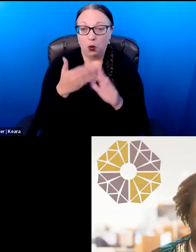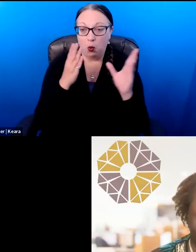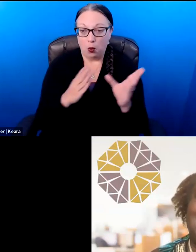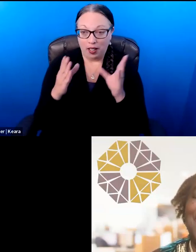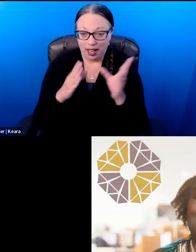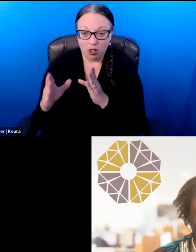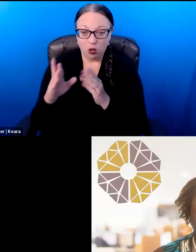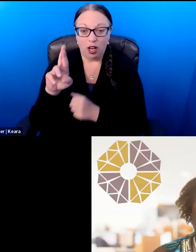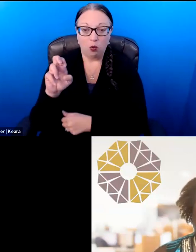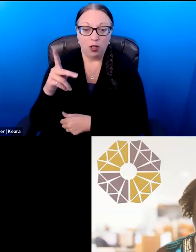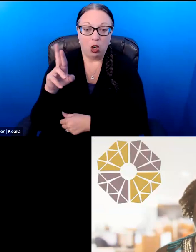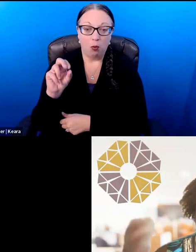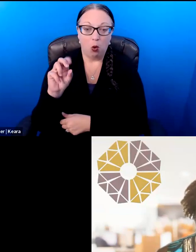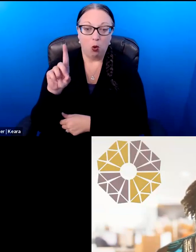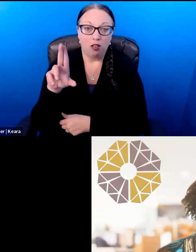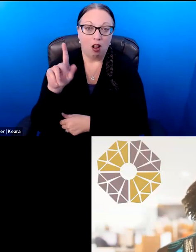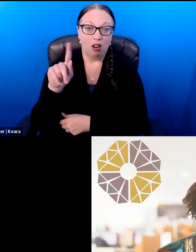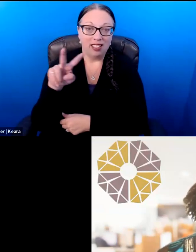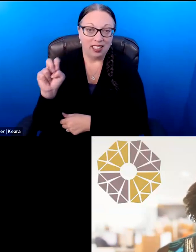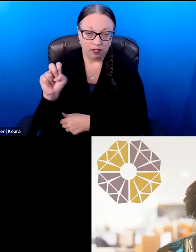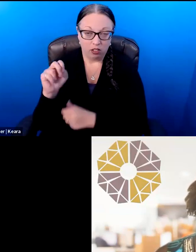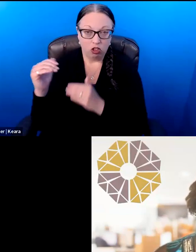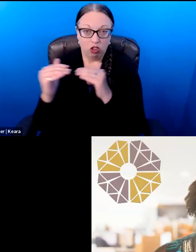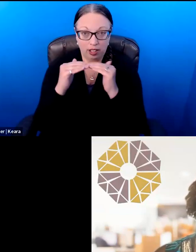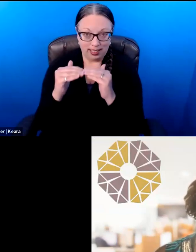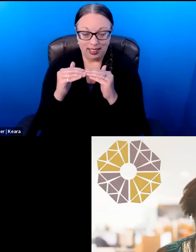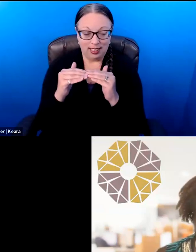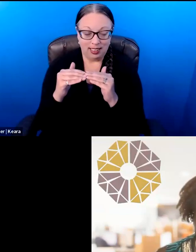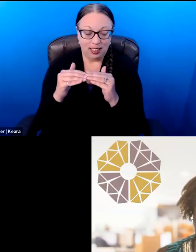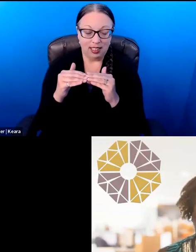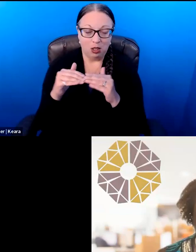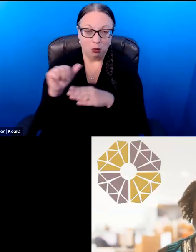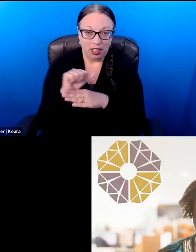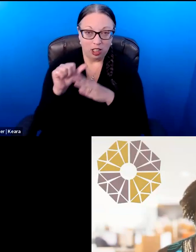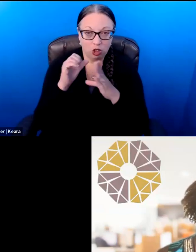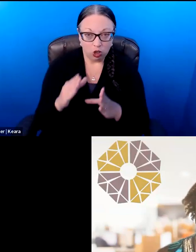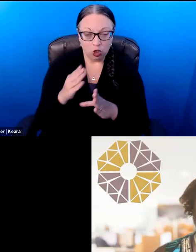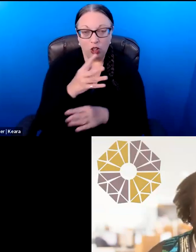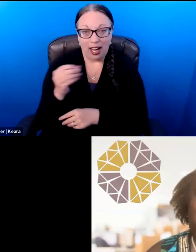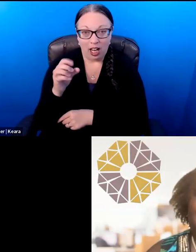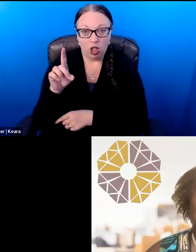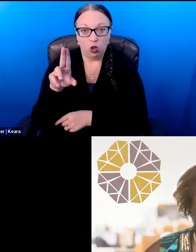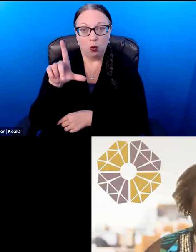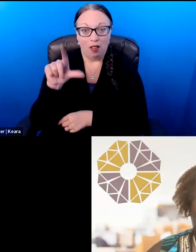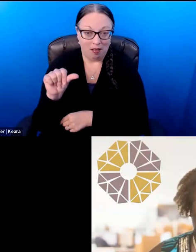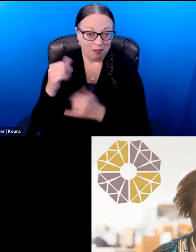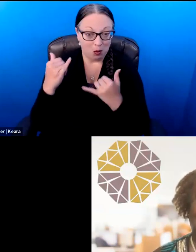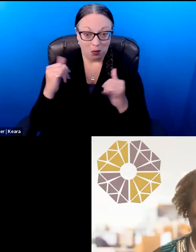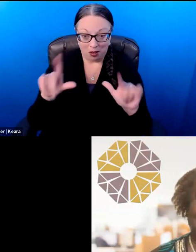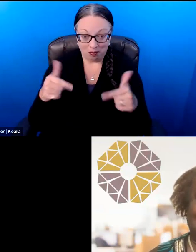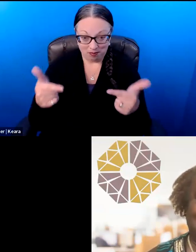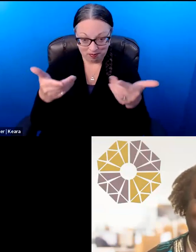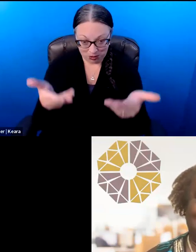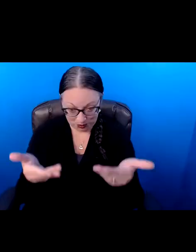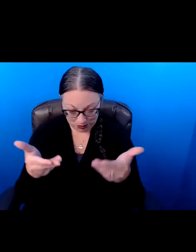justice practitioner. So Monet, I welcome you once again. Good to see you, and you have it.